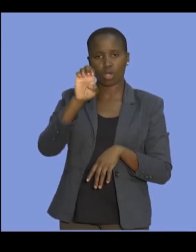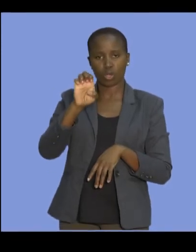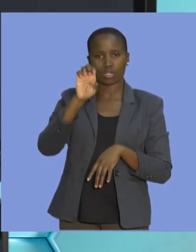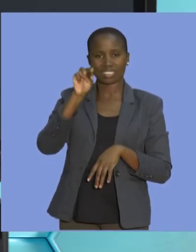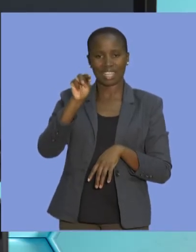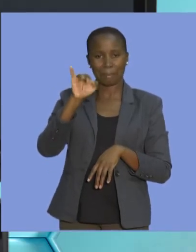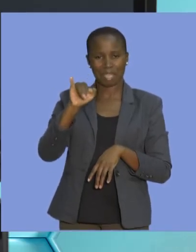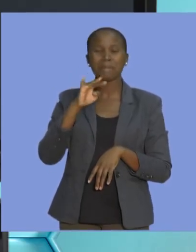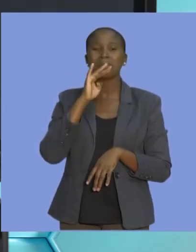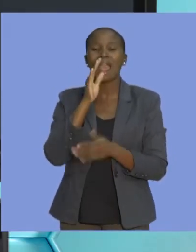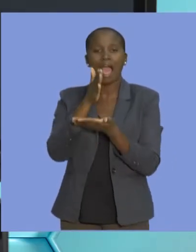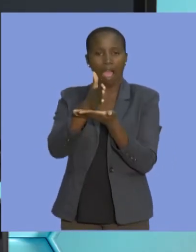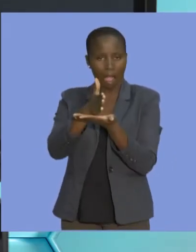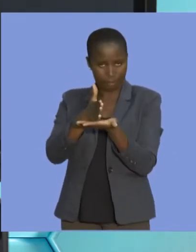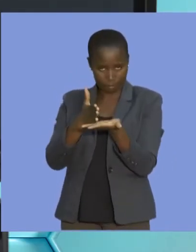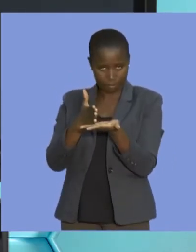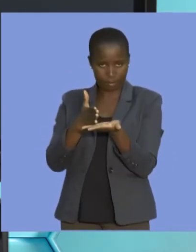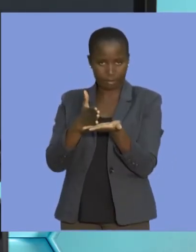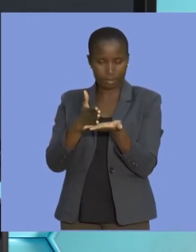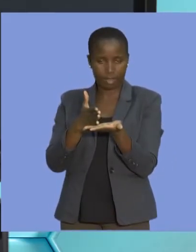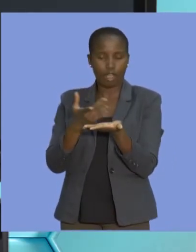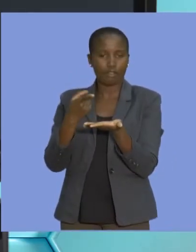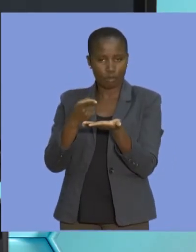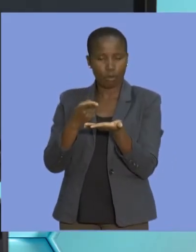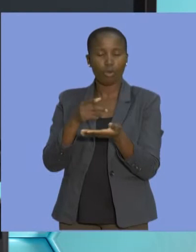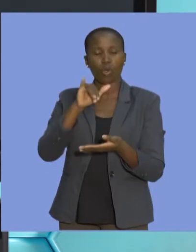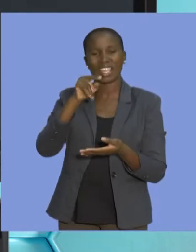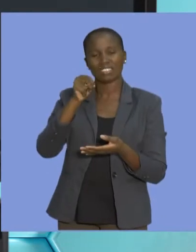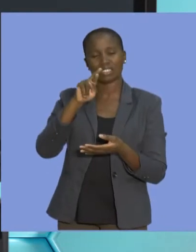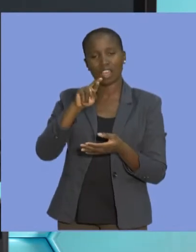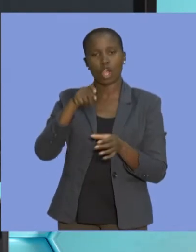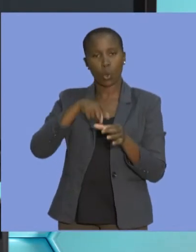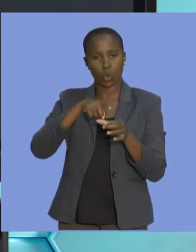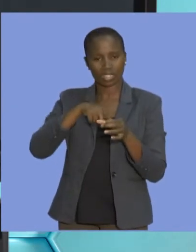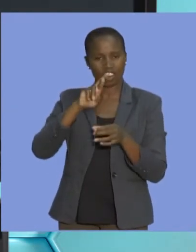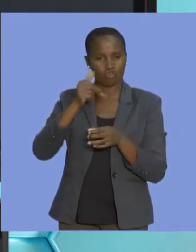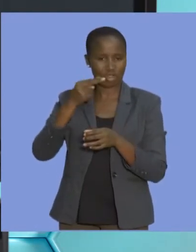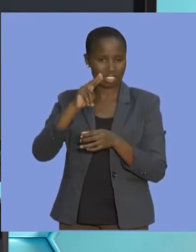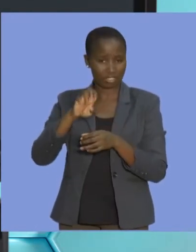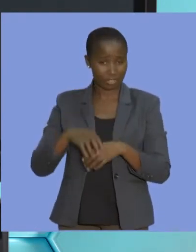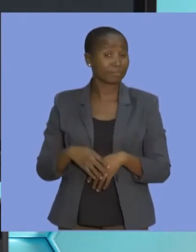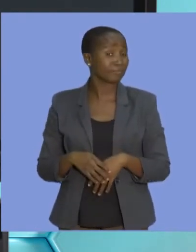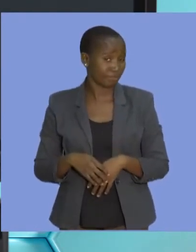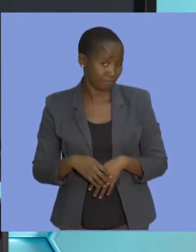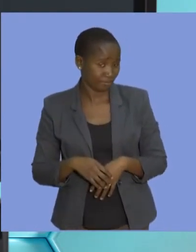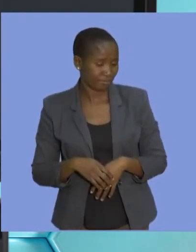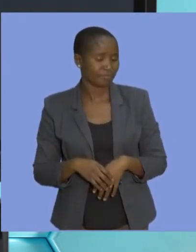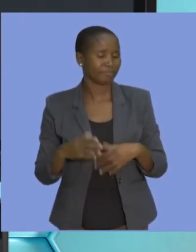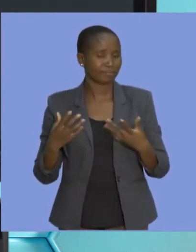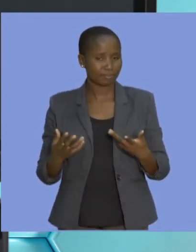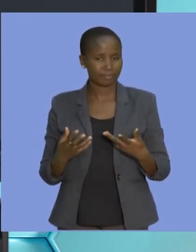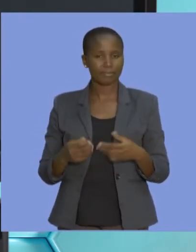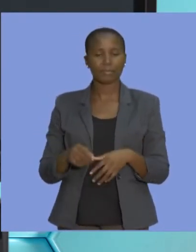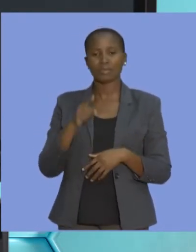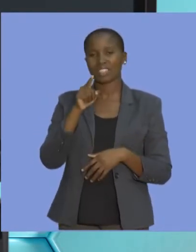the interquartile range. Okay? So the range, not a